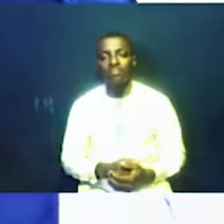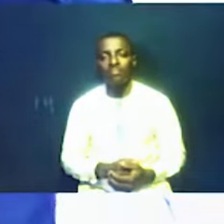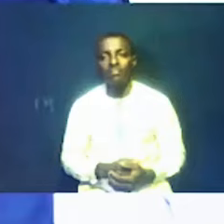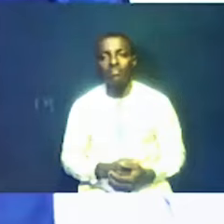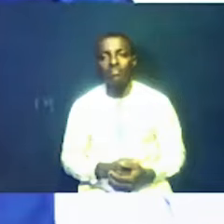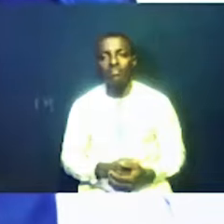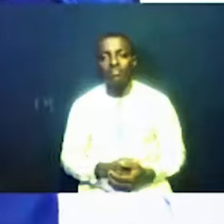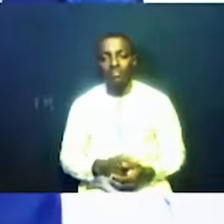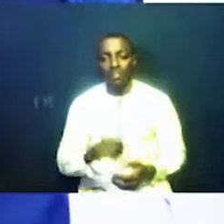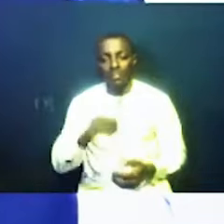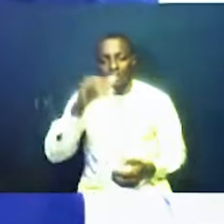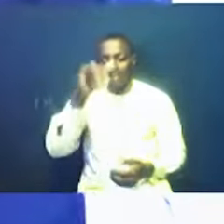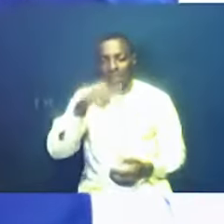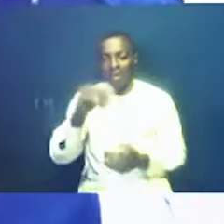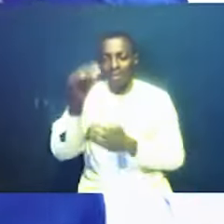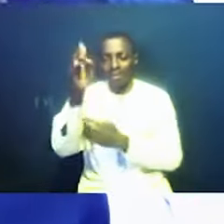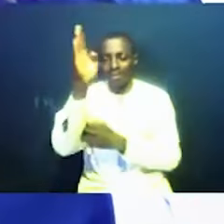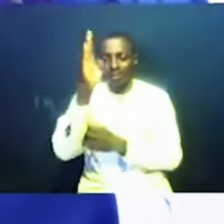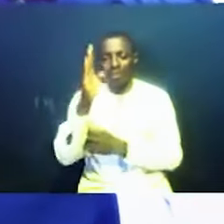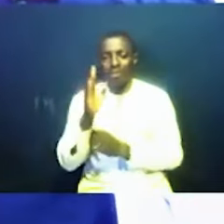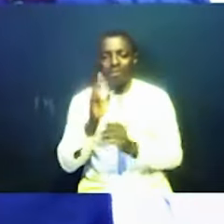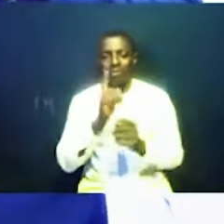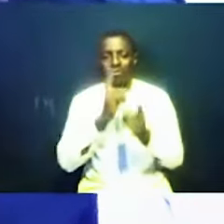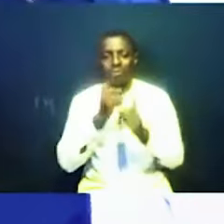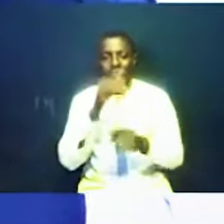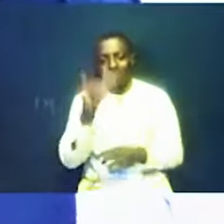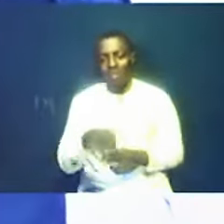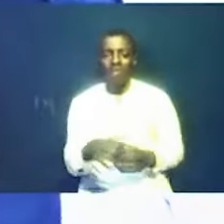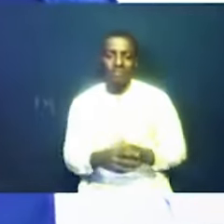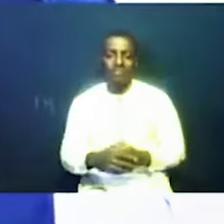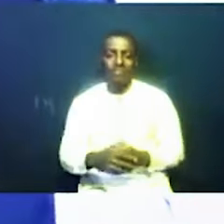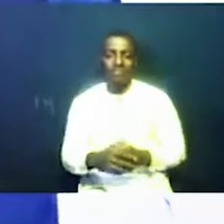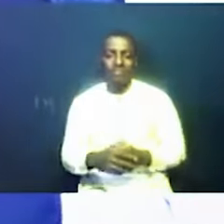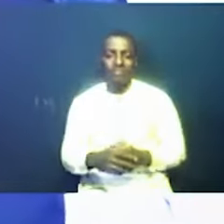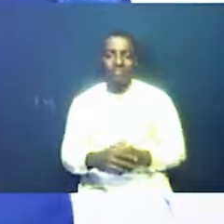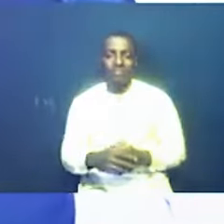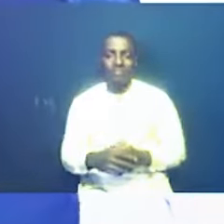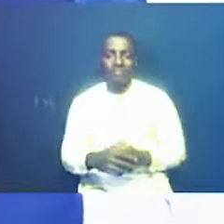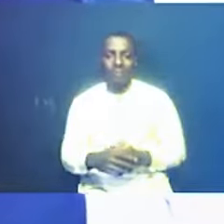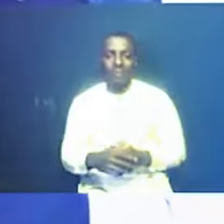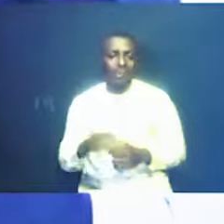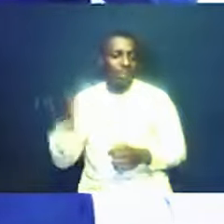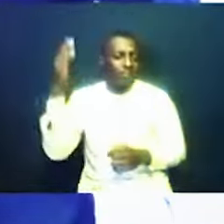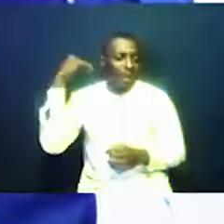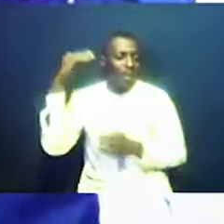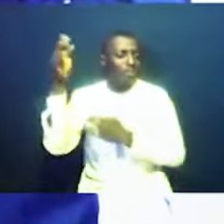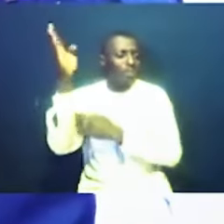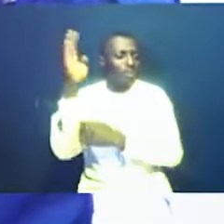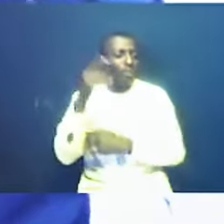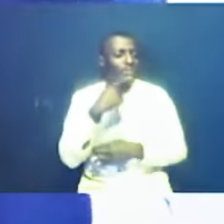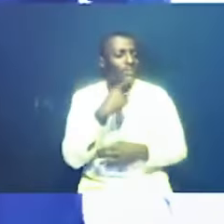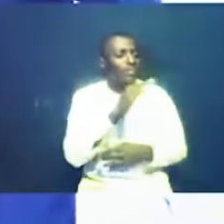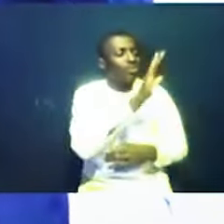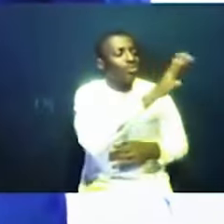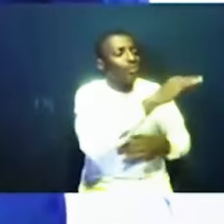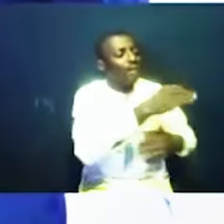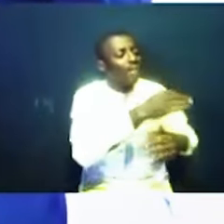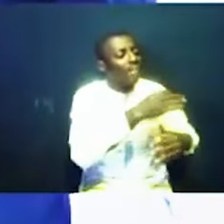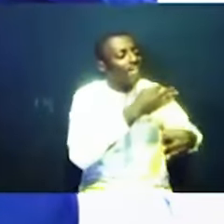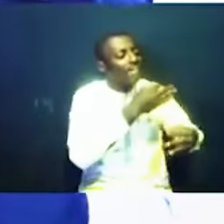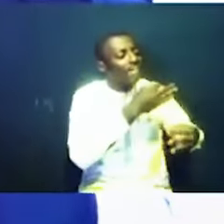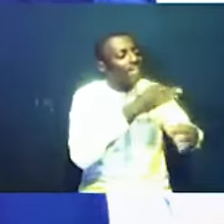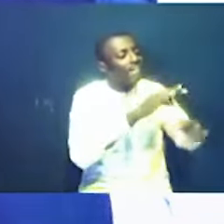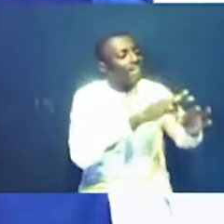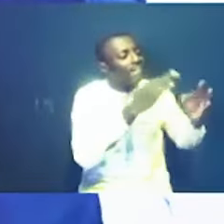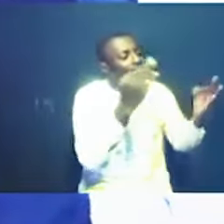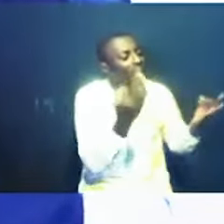Now this is God. We ayu nyankopon na ekasa no. He said it, but he has changed his mind. Okay, now so see,